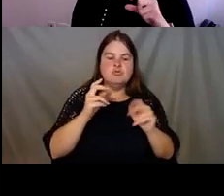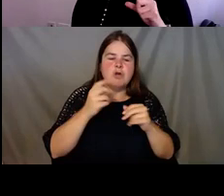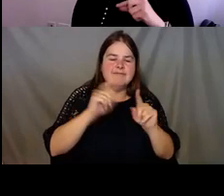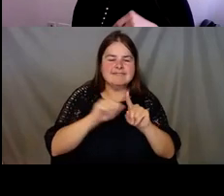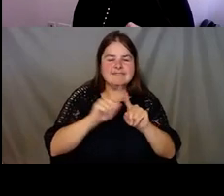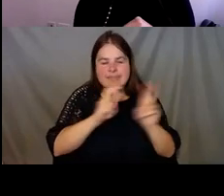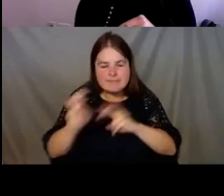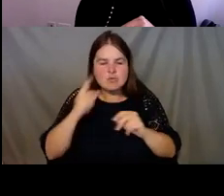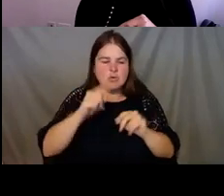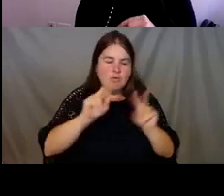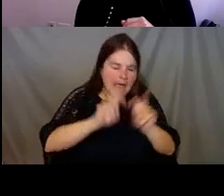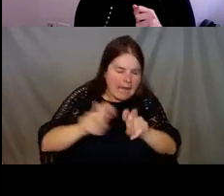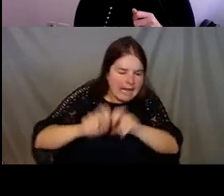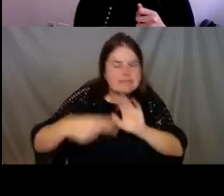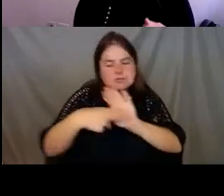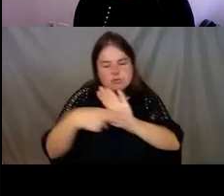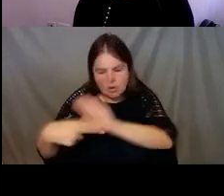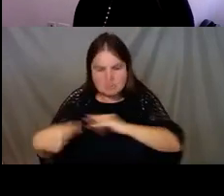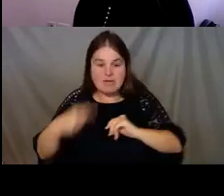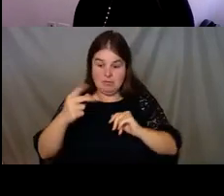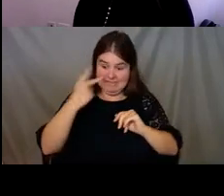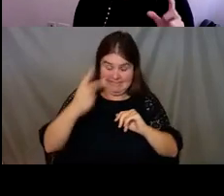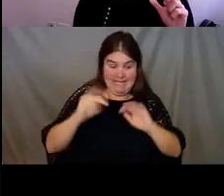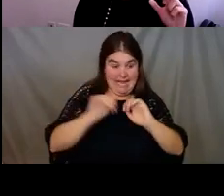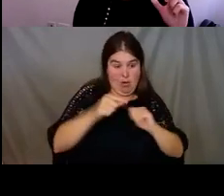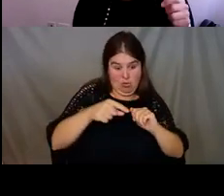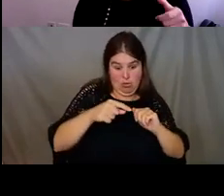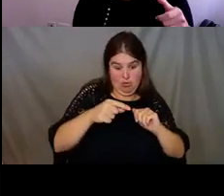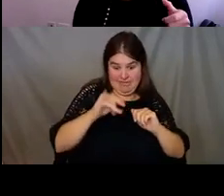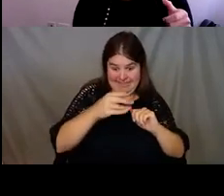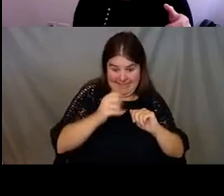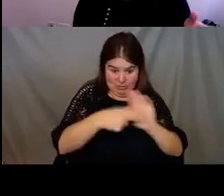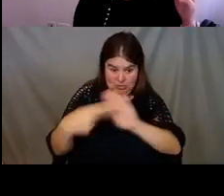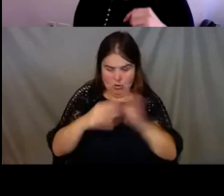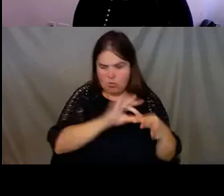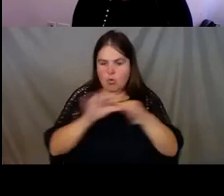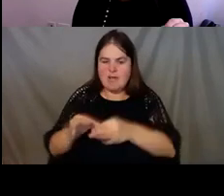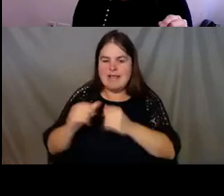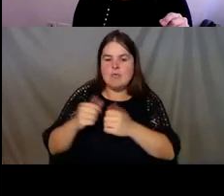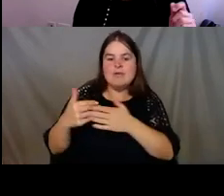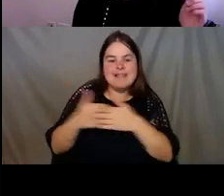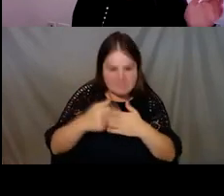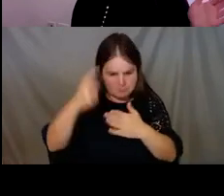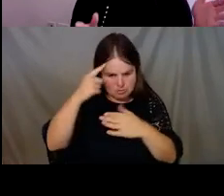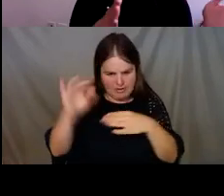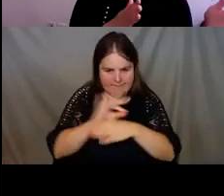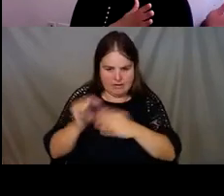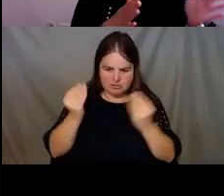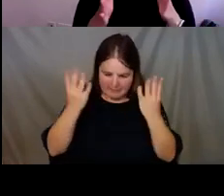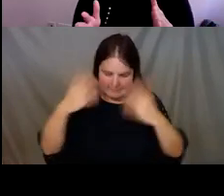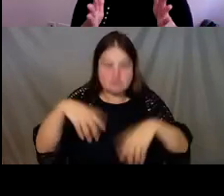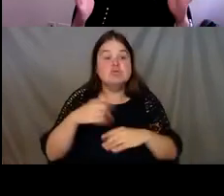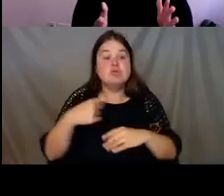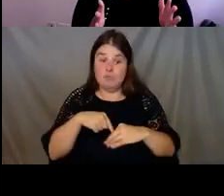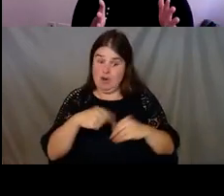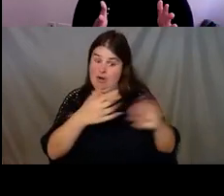interested to see if they correlate with specific patterns of infant brain function, right? So we are currently testing families in the lab again. We